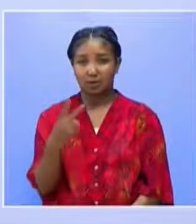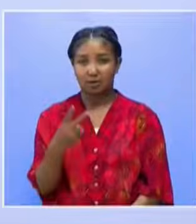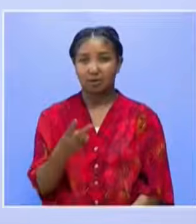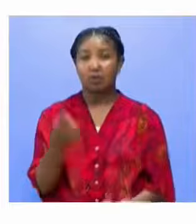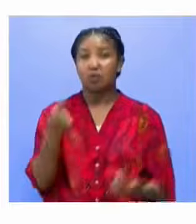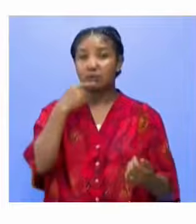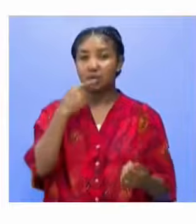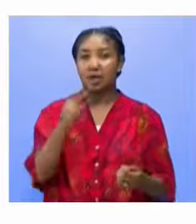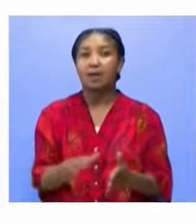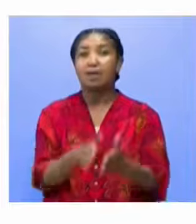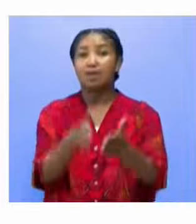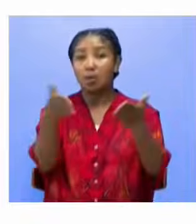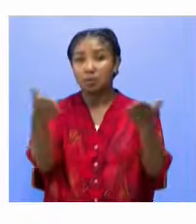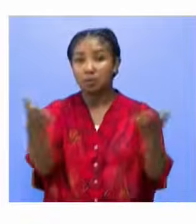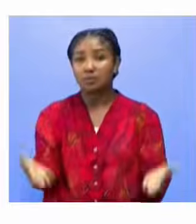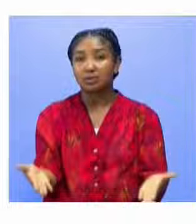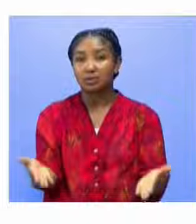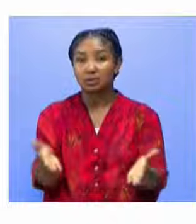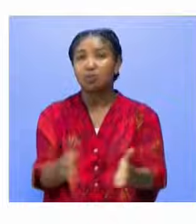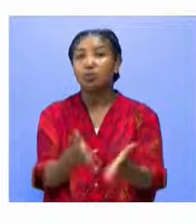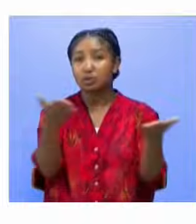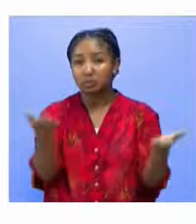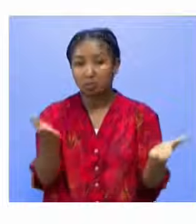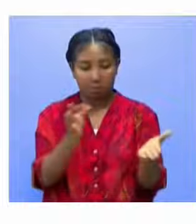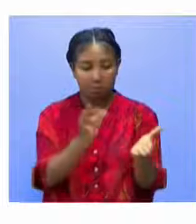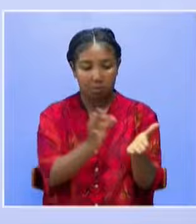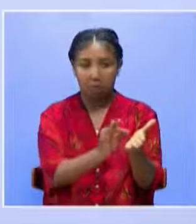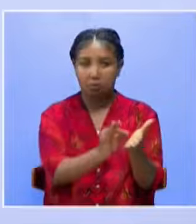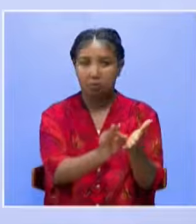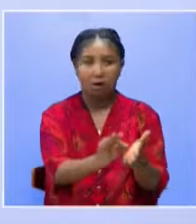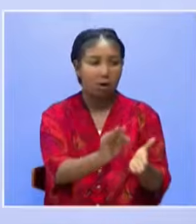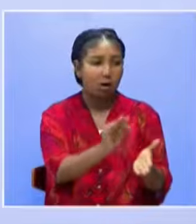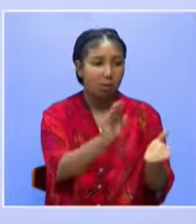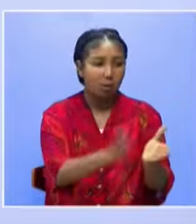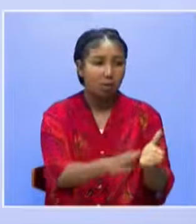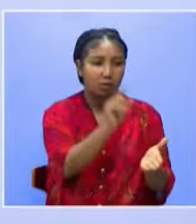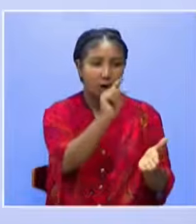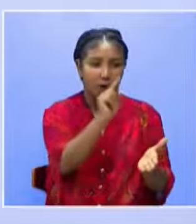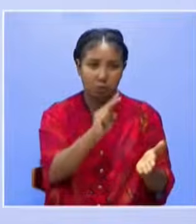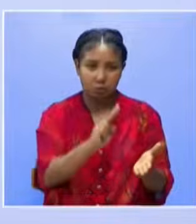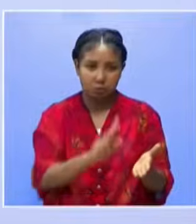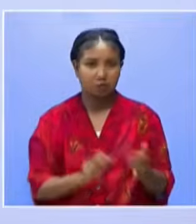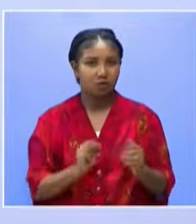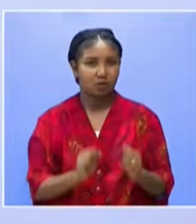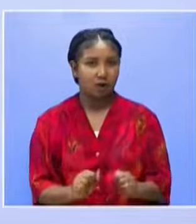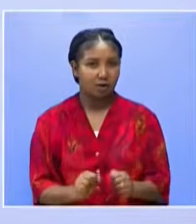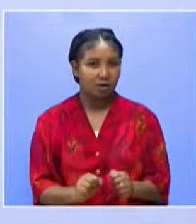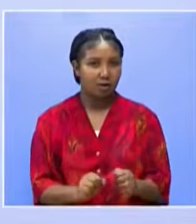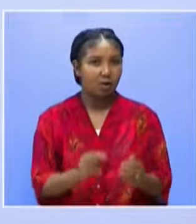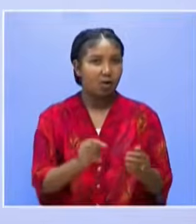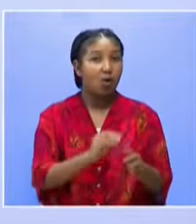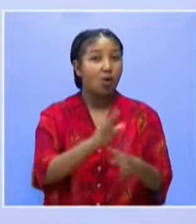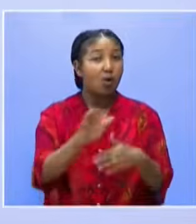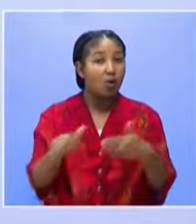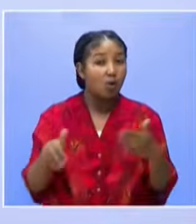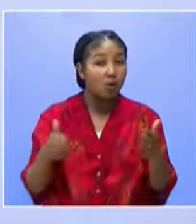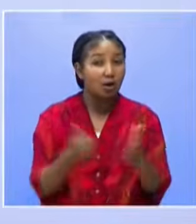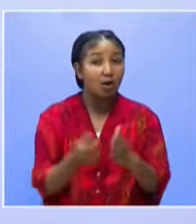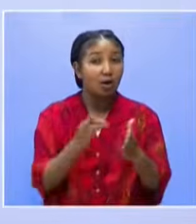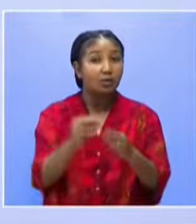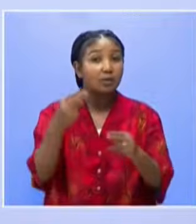we said books, this one is countable noun. All countable nouns have their own